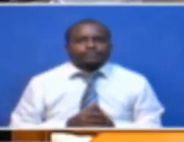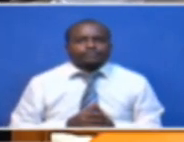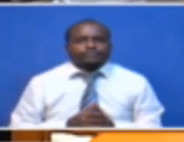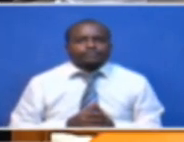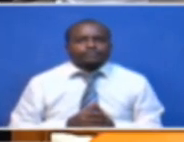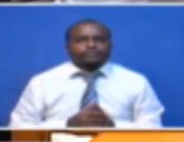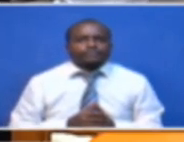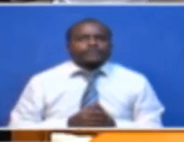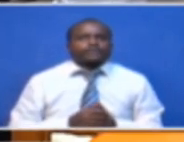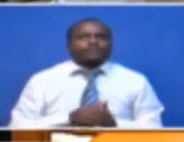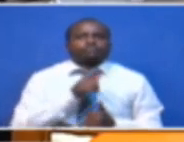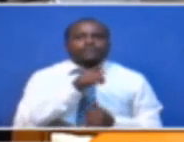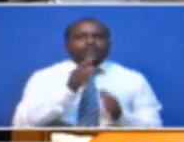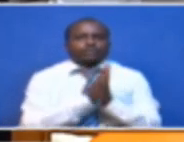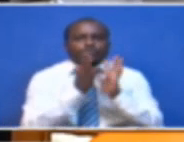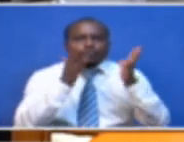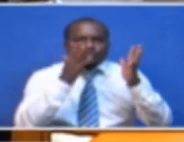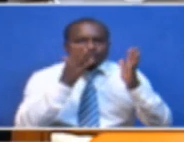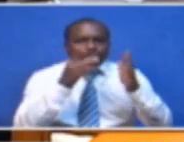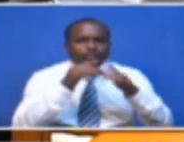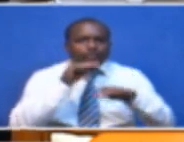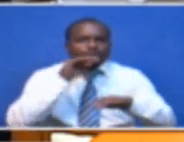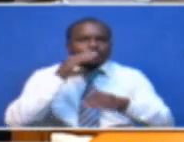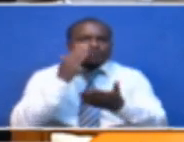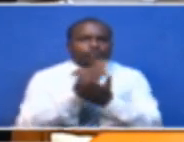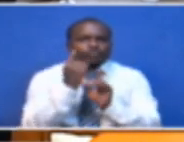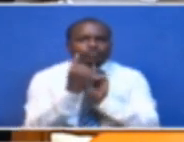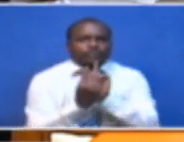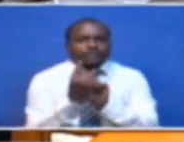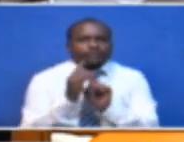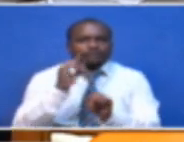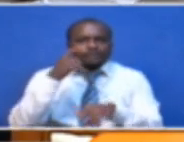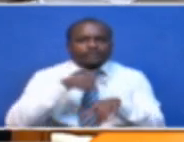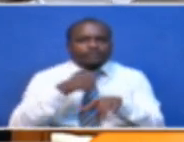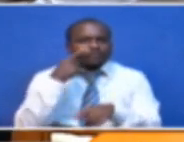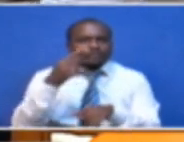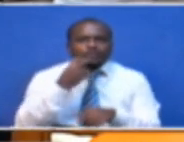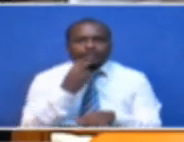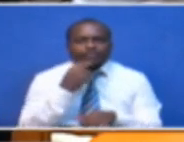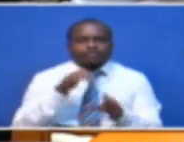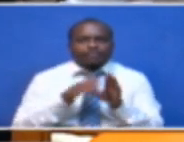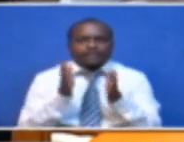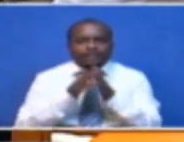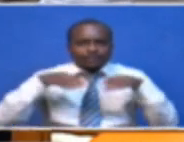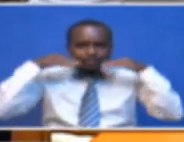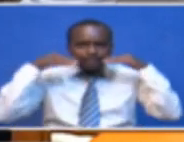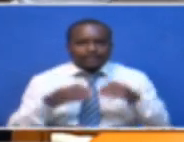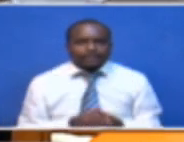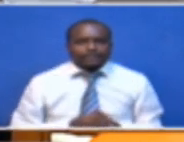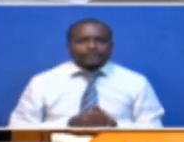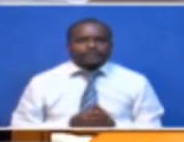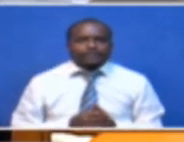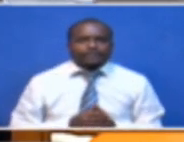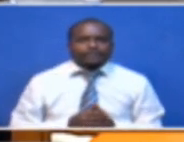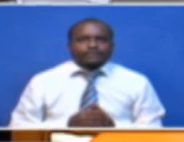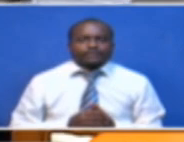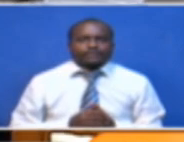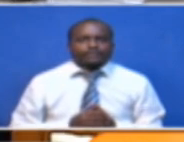Steve Amondi, Lee Njiru, kudos. You are a true mentor. First time to see you laugh and smile.